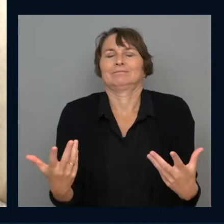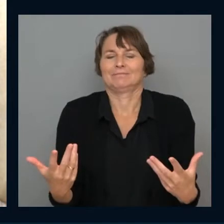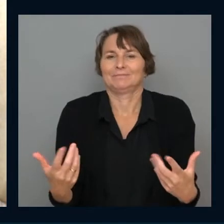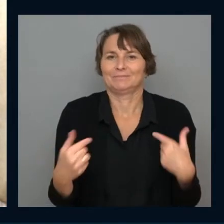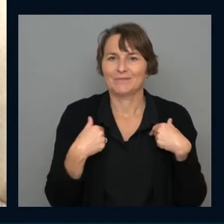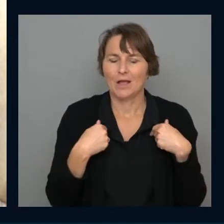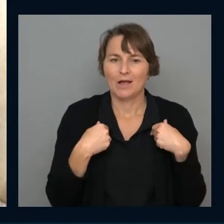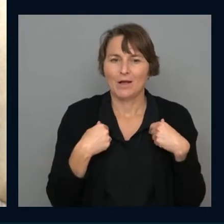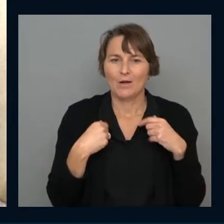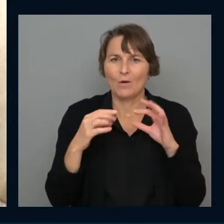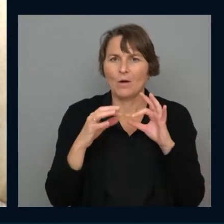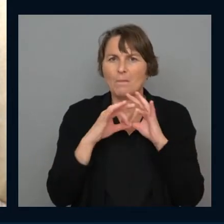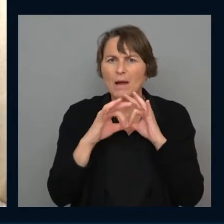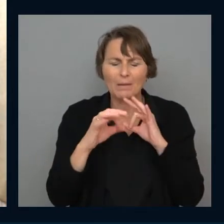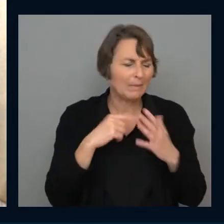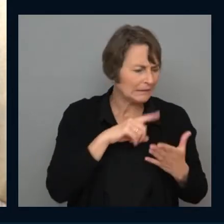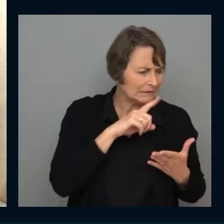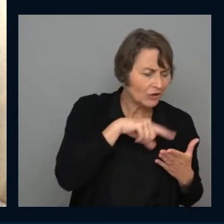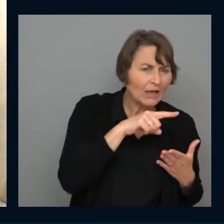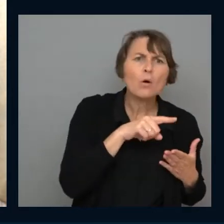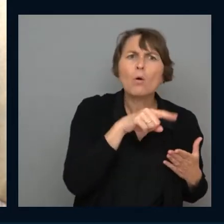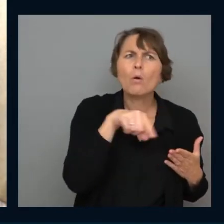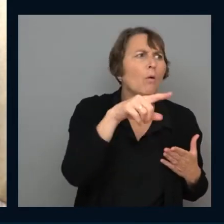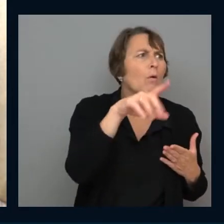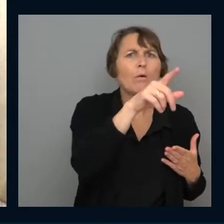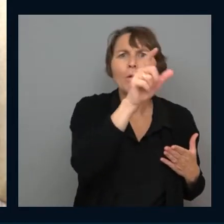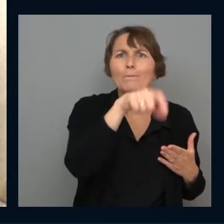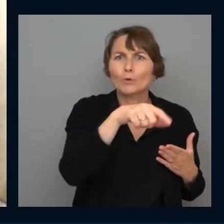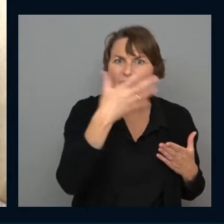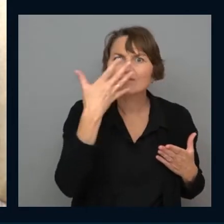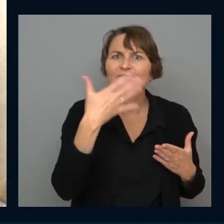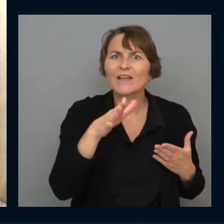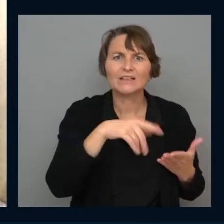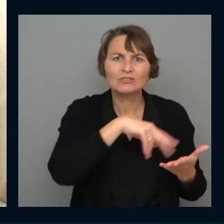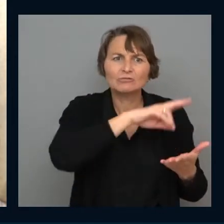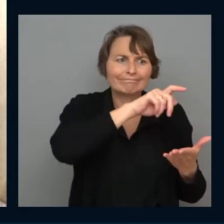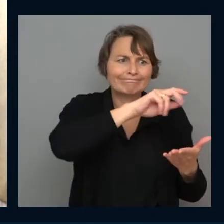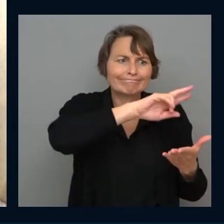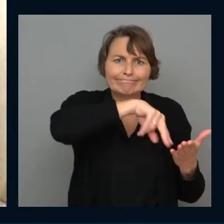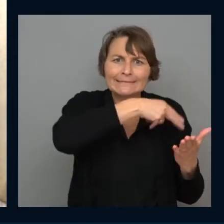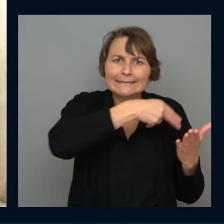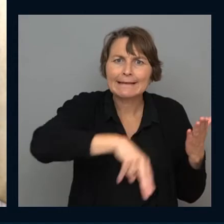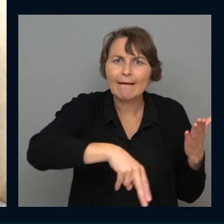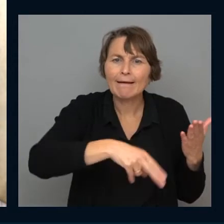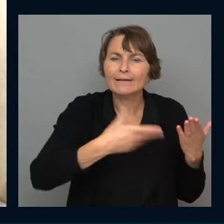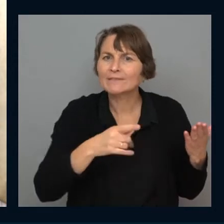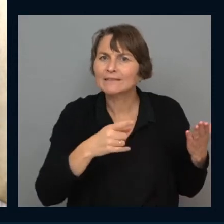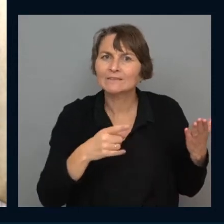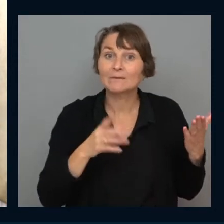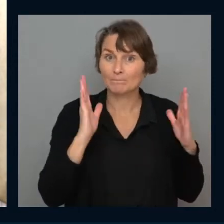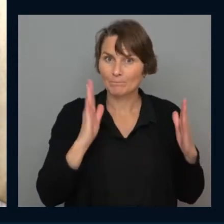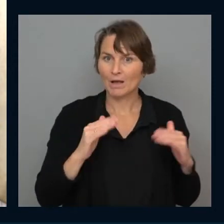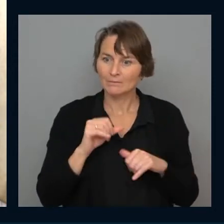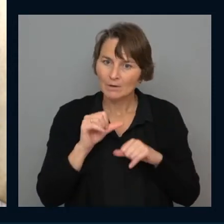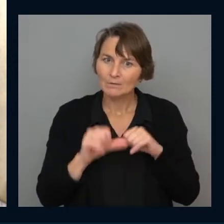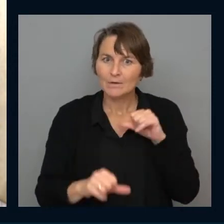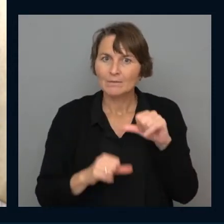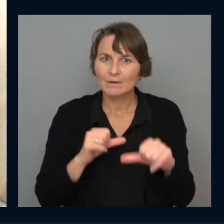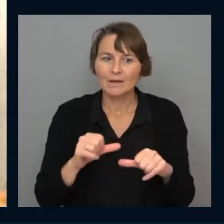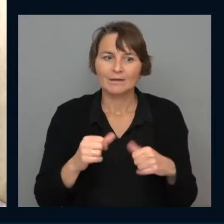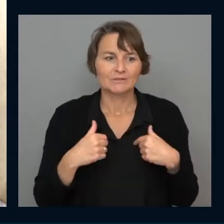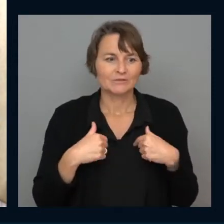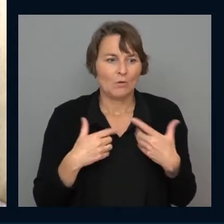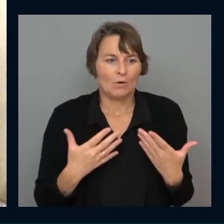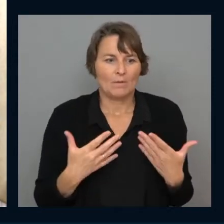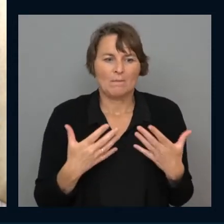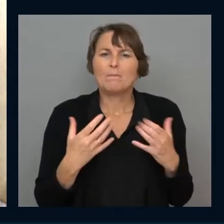physically checking, hey, did somebody sign it yet? Did somebody sign this document yet? Did somebody sign it? But I also knew DocuSign has a